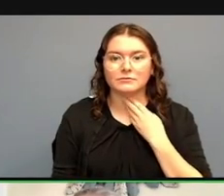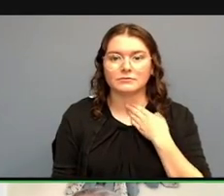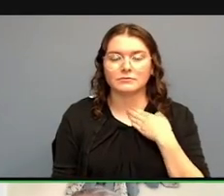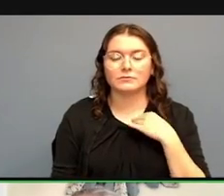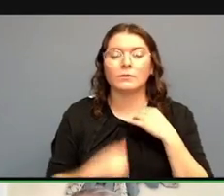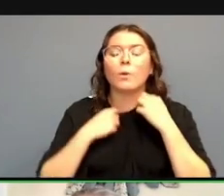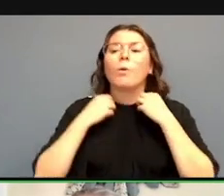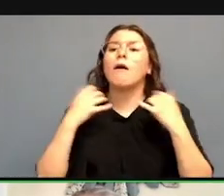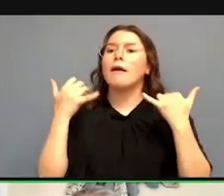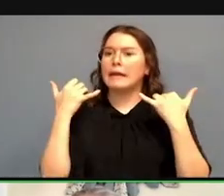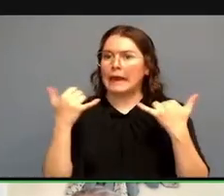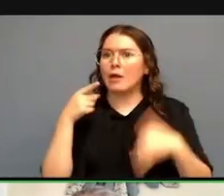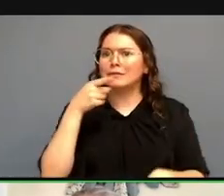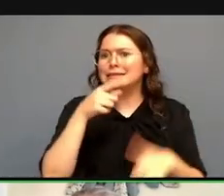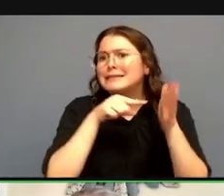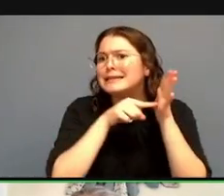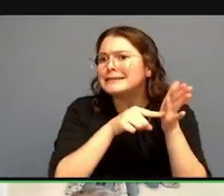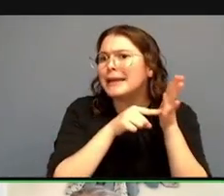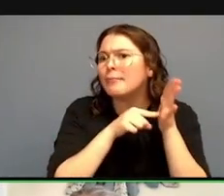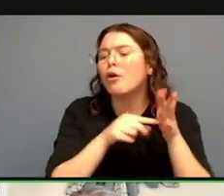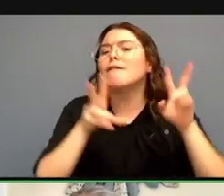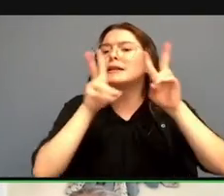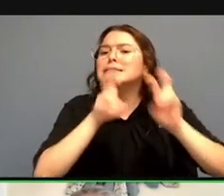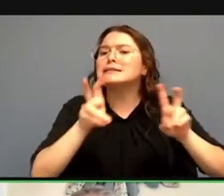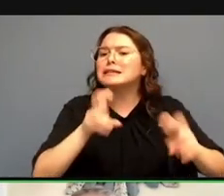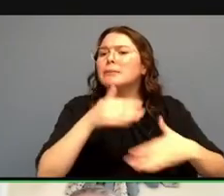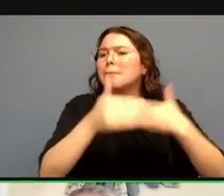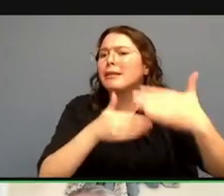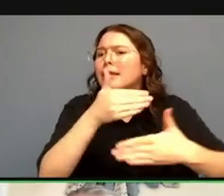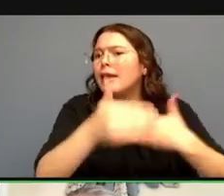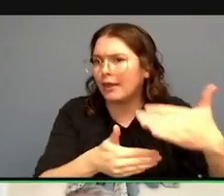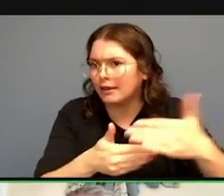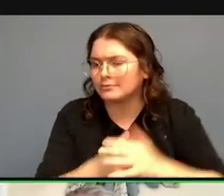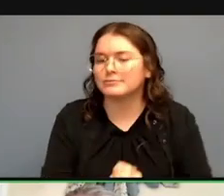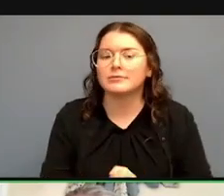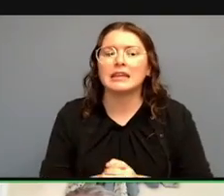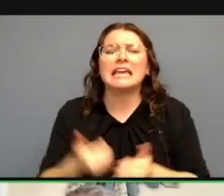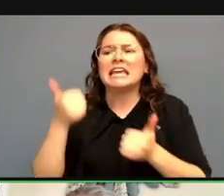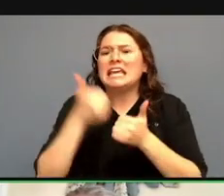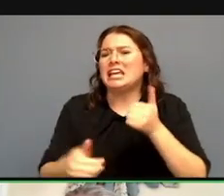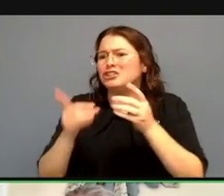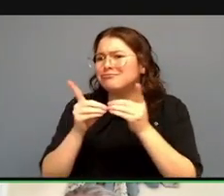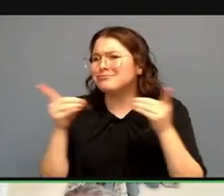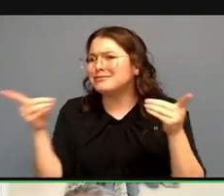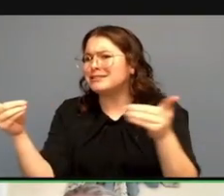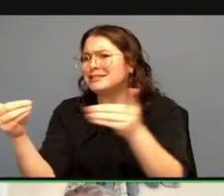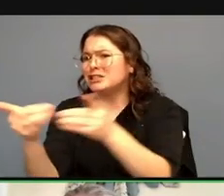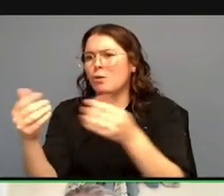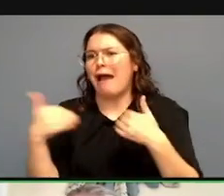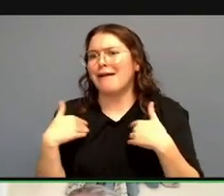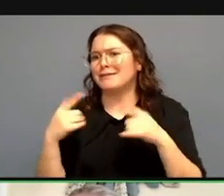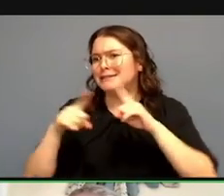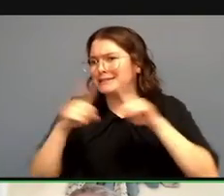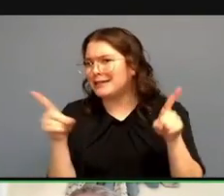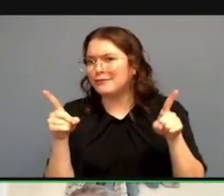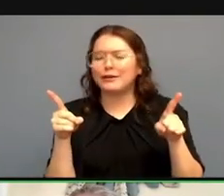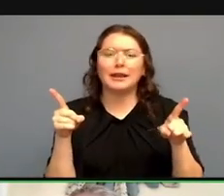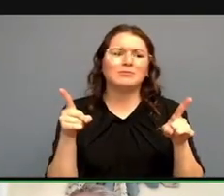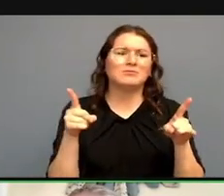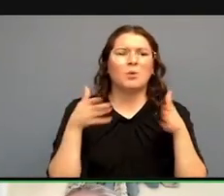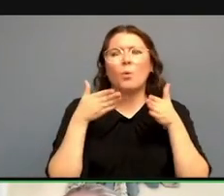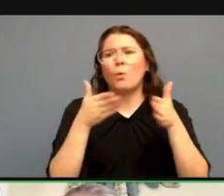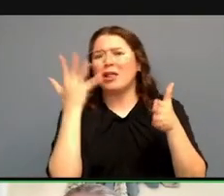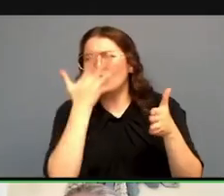So now this is an example of an assessment plan. Every district is going to have a different format, so yours might